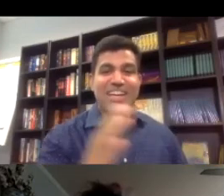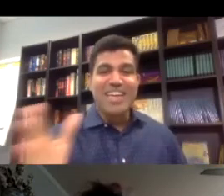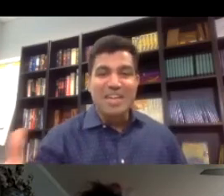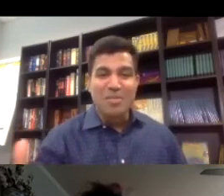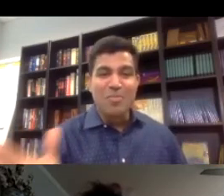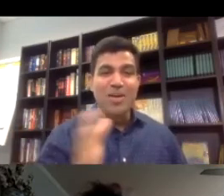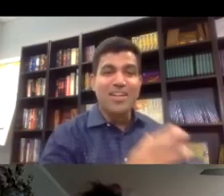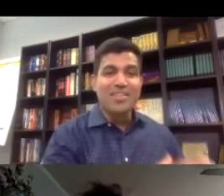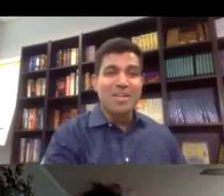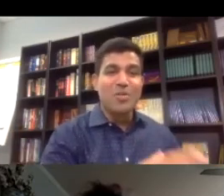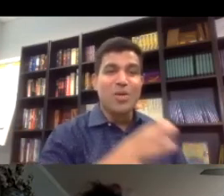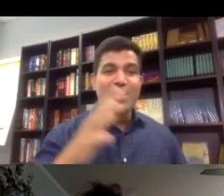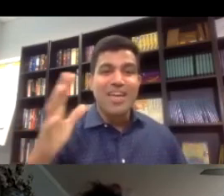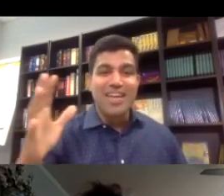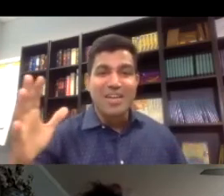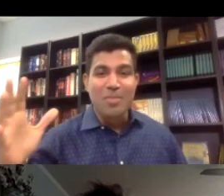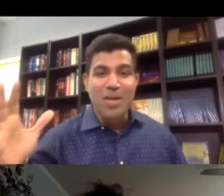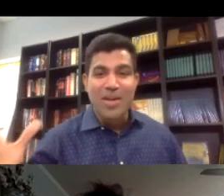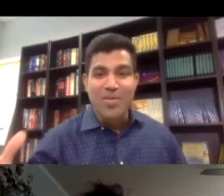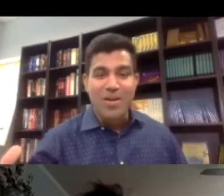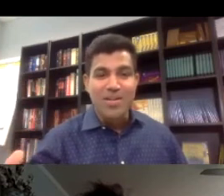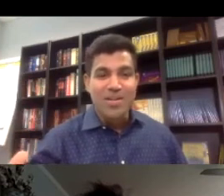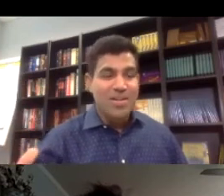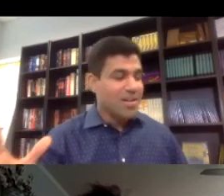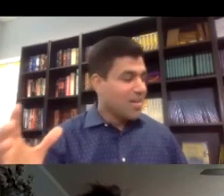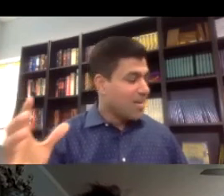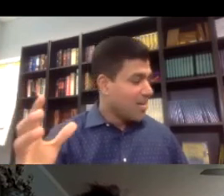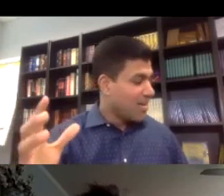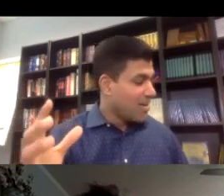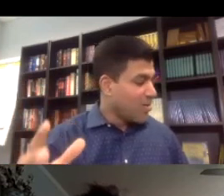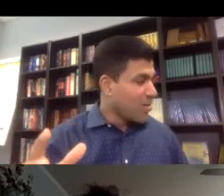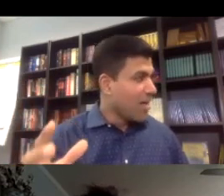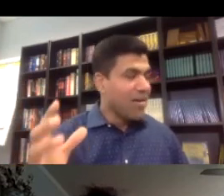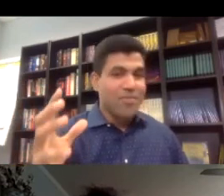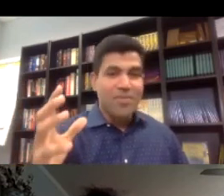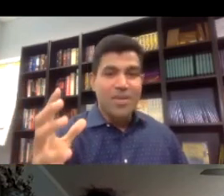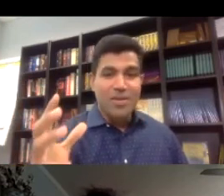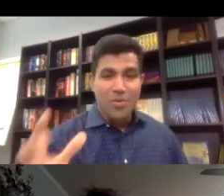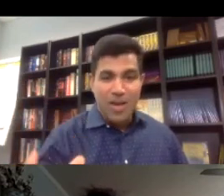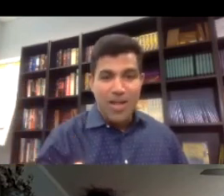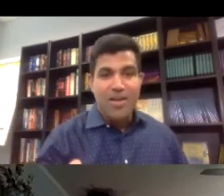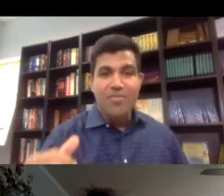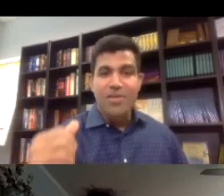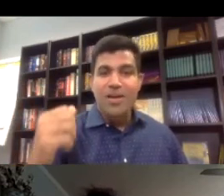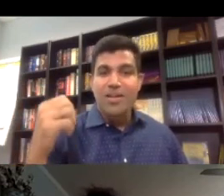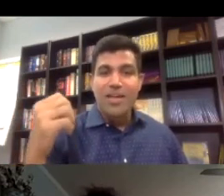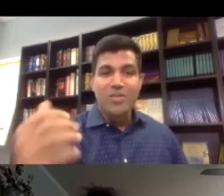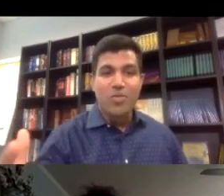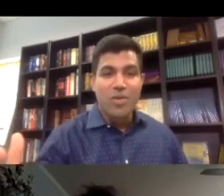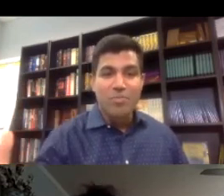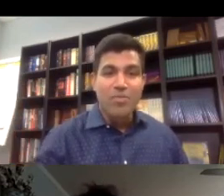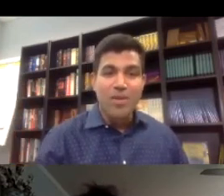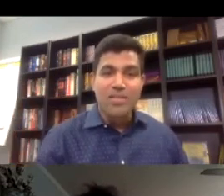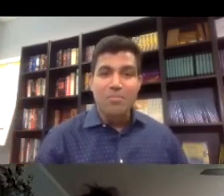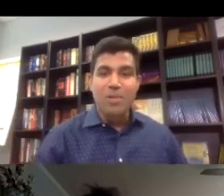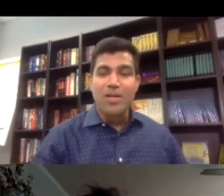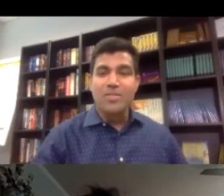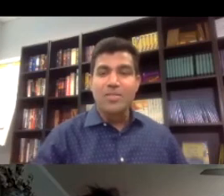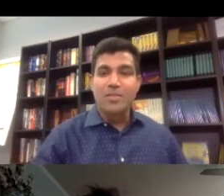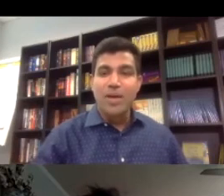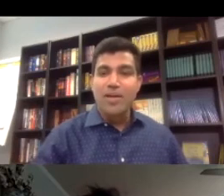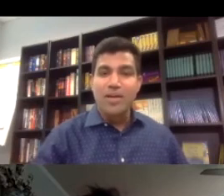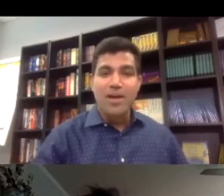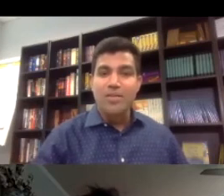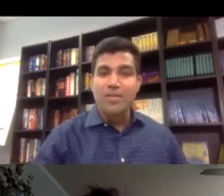We are in a kingdom. We are entering into a kingdom era in our life, in your life. And that's where we are privileged and